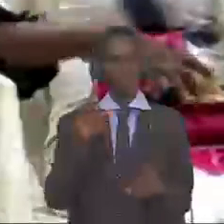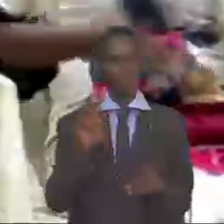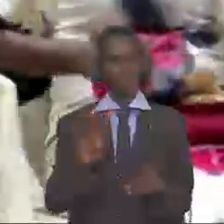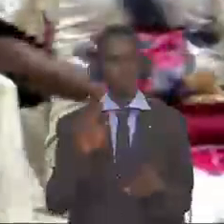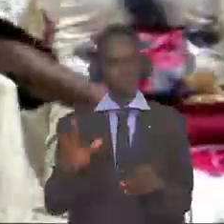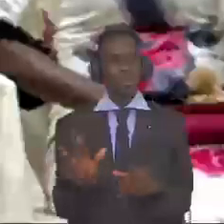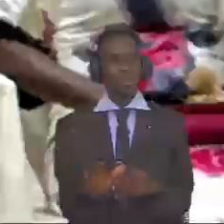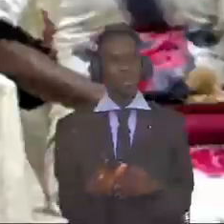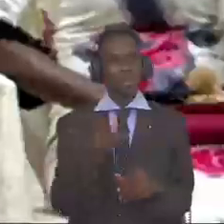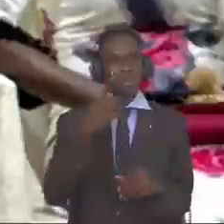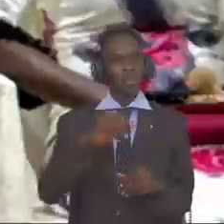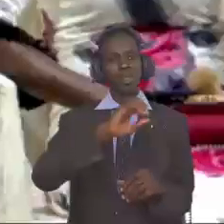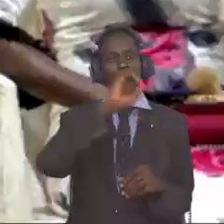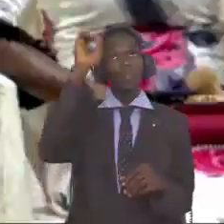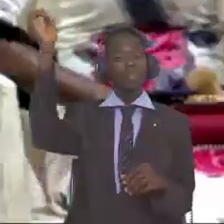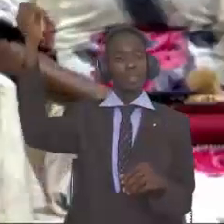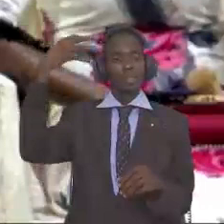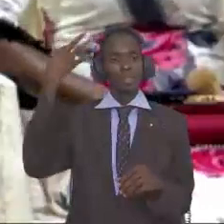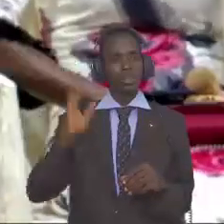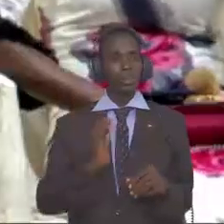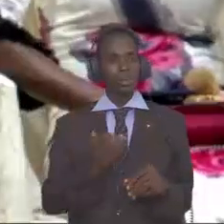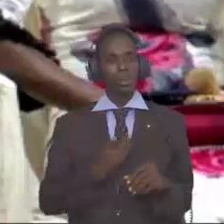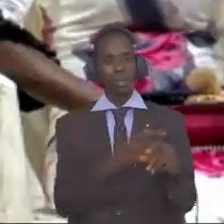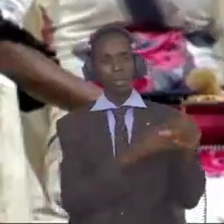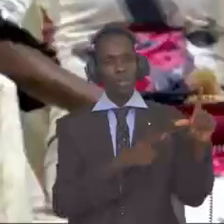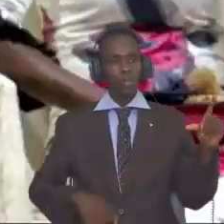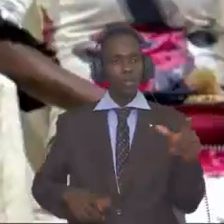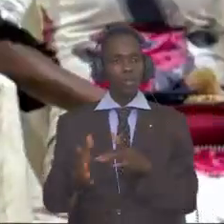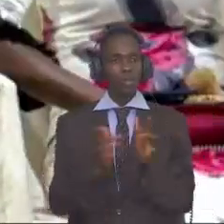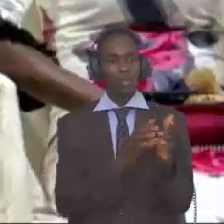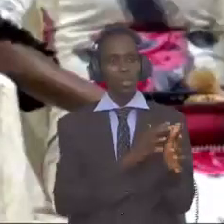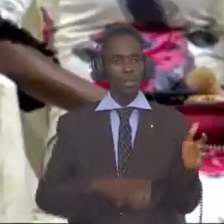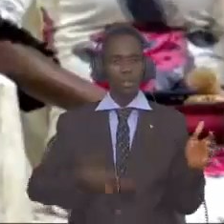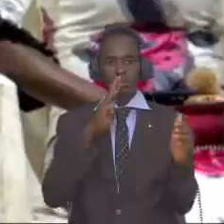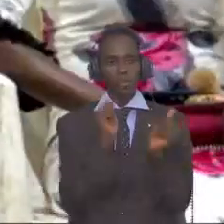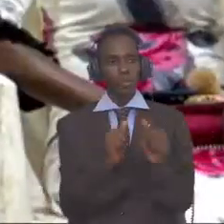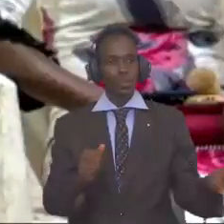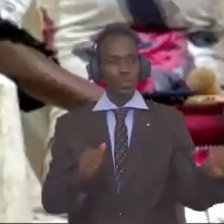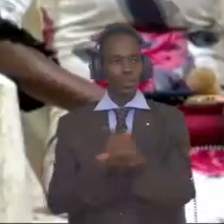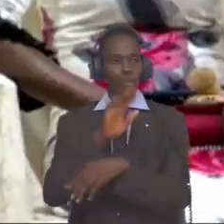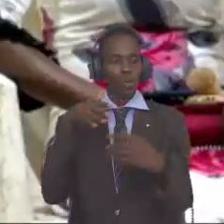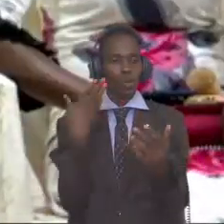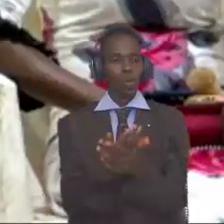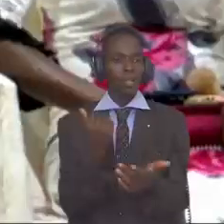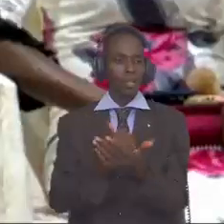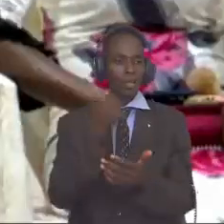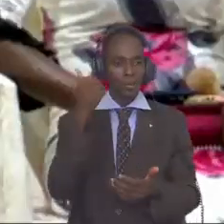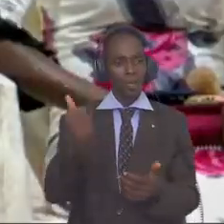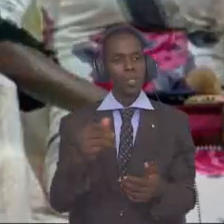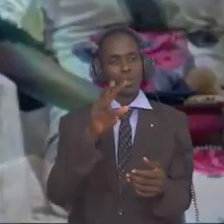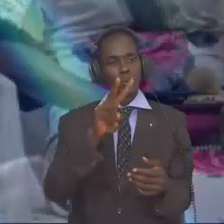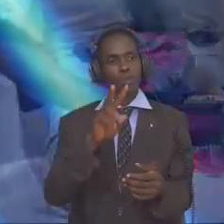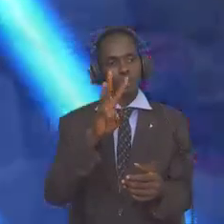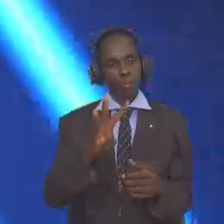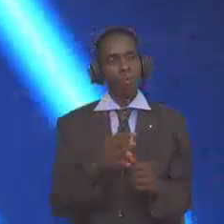the grace of our Lord Jesus Christ be with you. Verse 24,